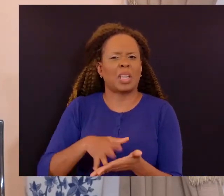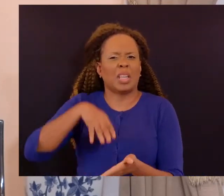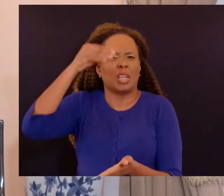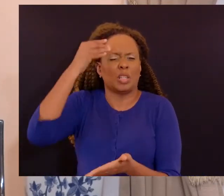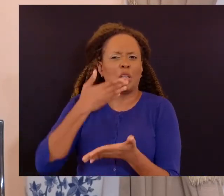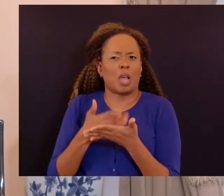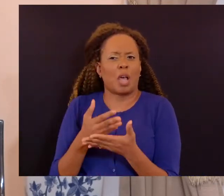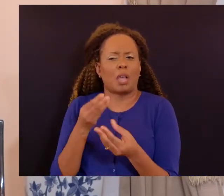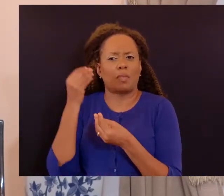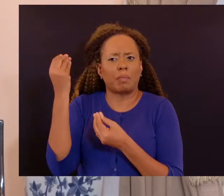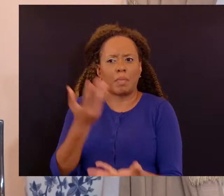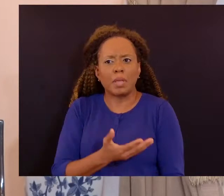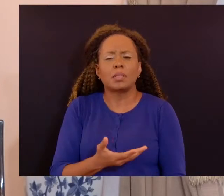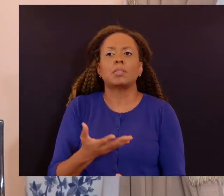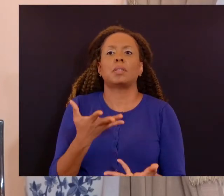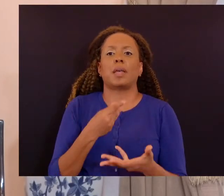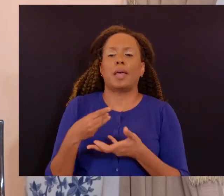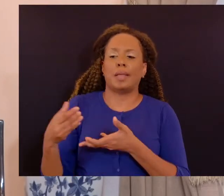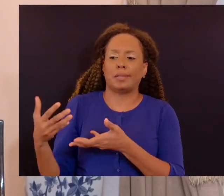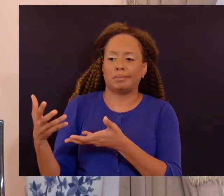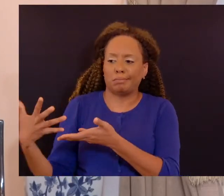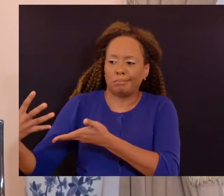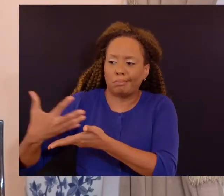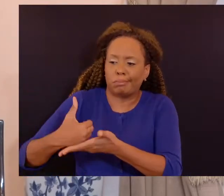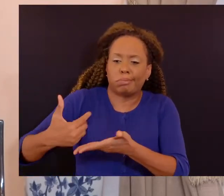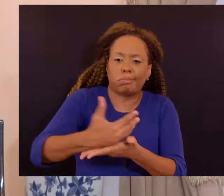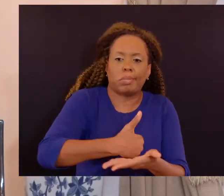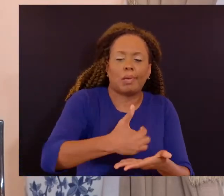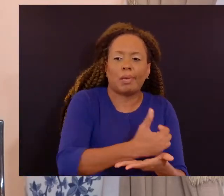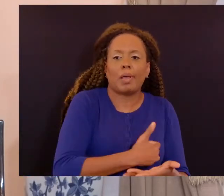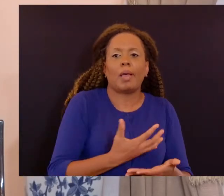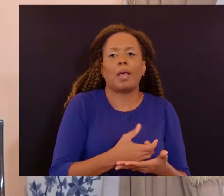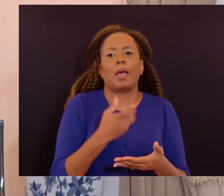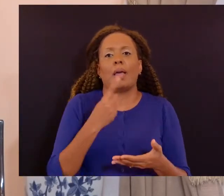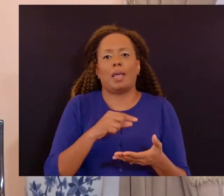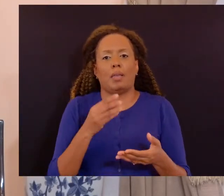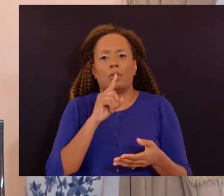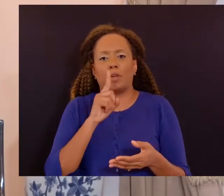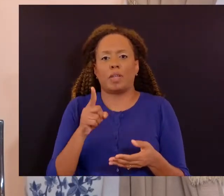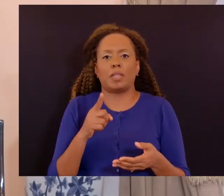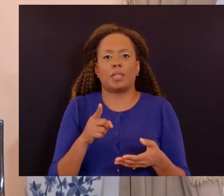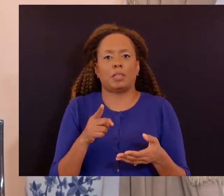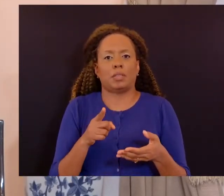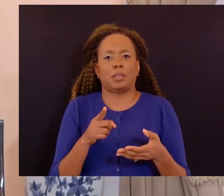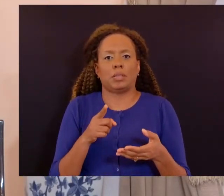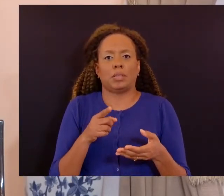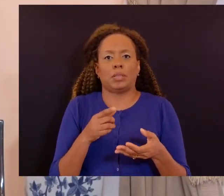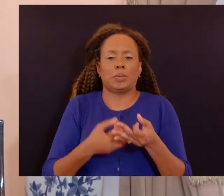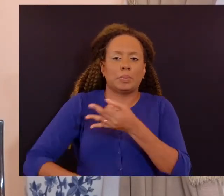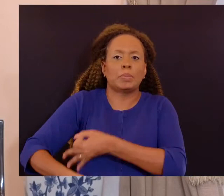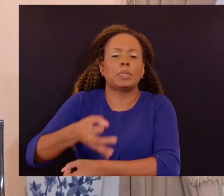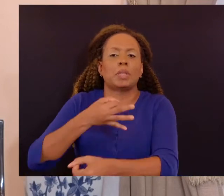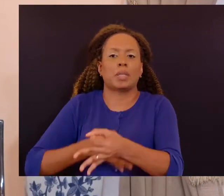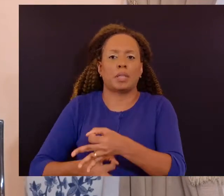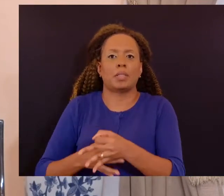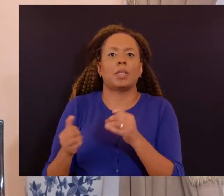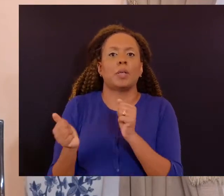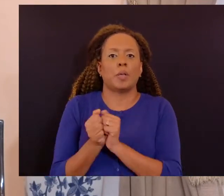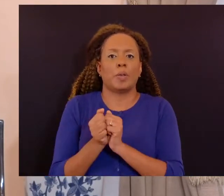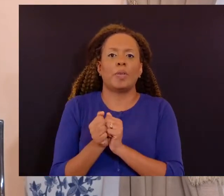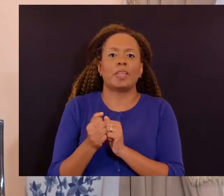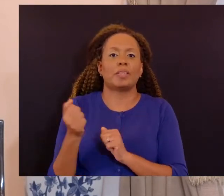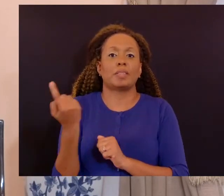of the way as quickly as possible and replace it with something that works for all students across the system and not just the high achievers.